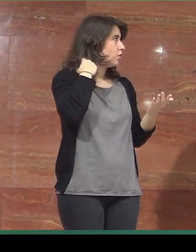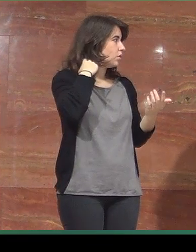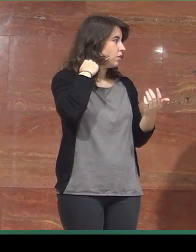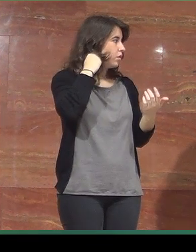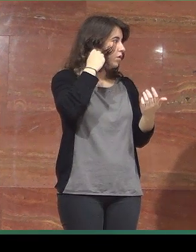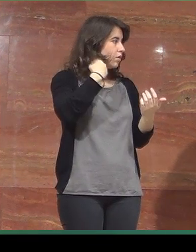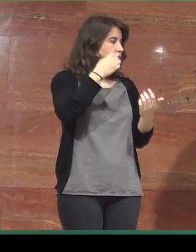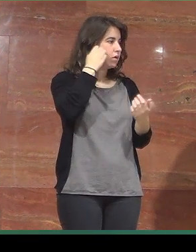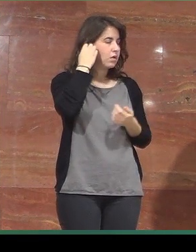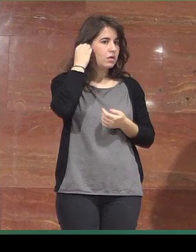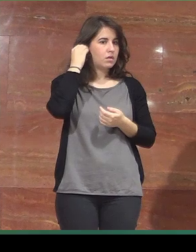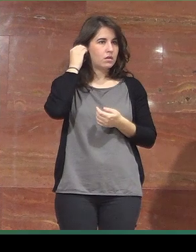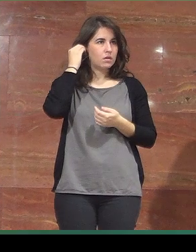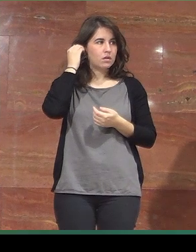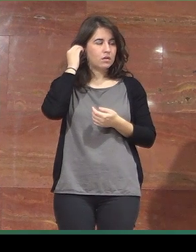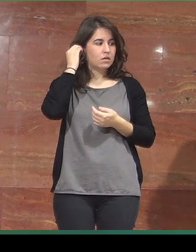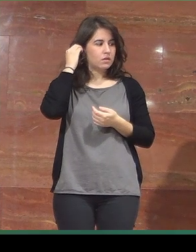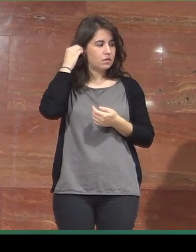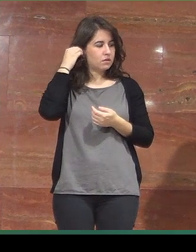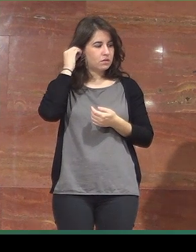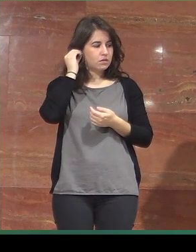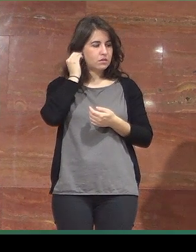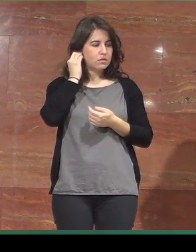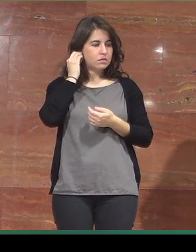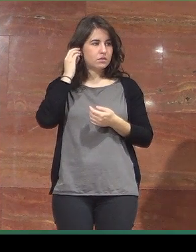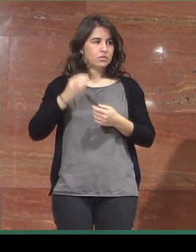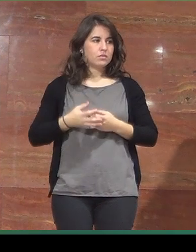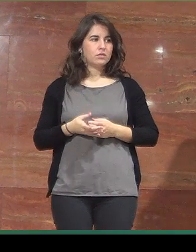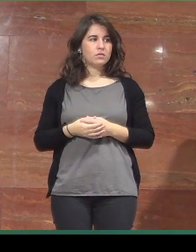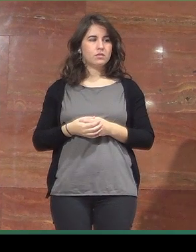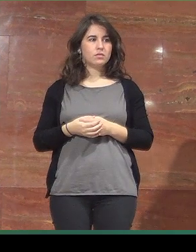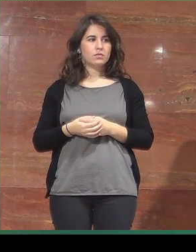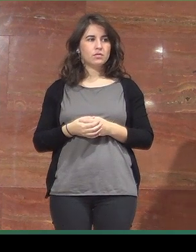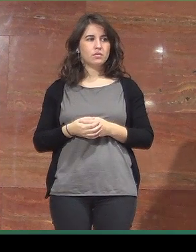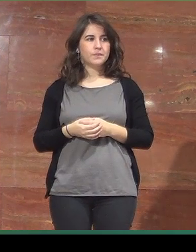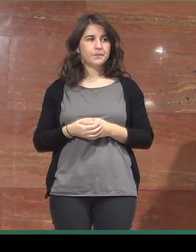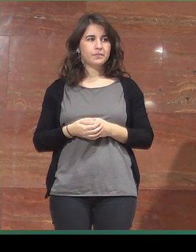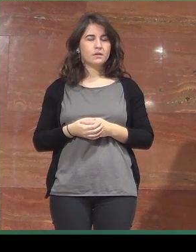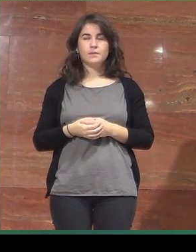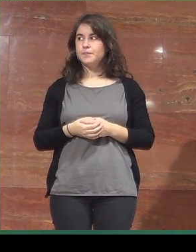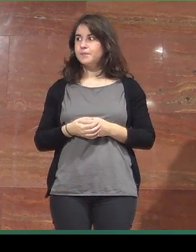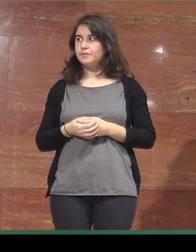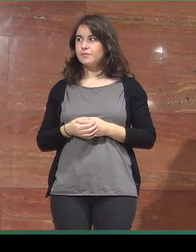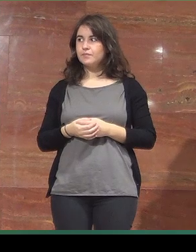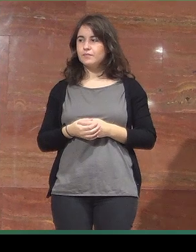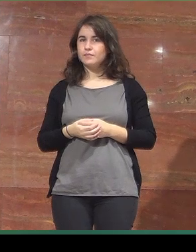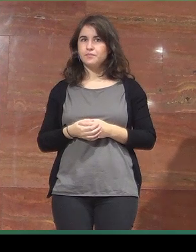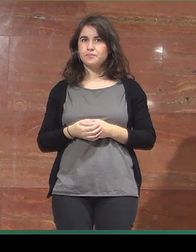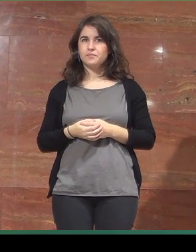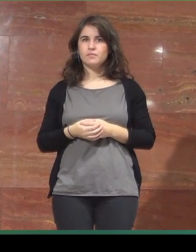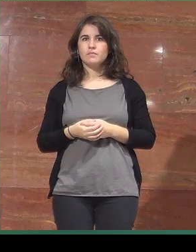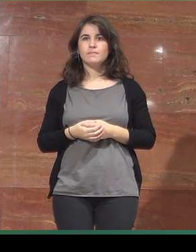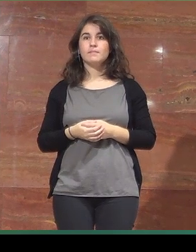temporaire et the temporary and the spatial orientation, because this is at all the base when you